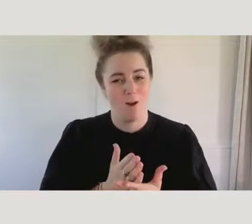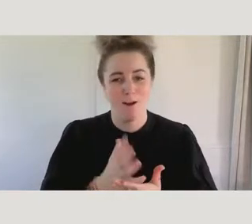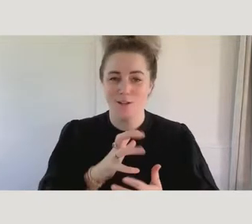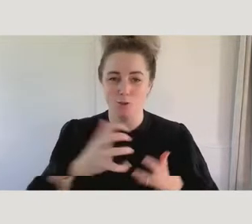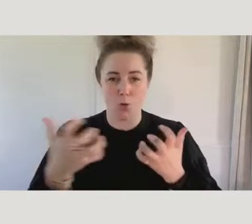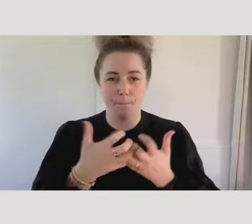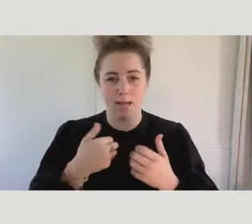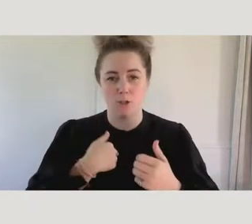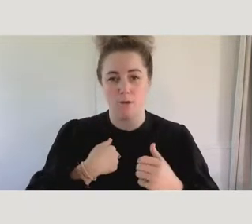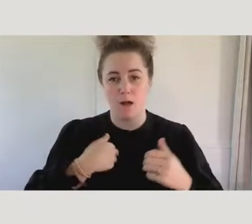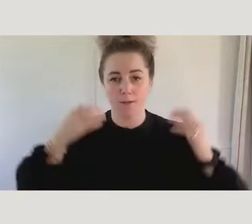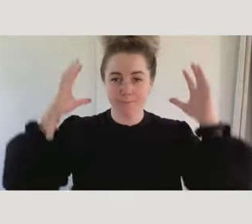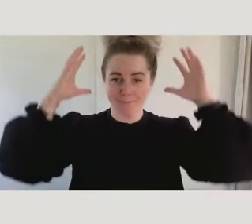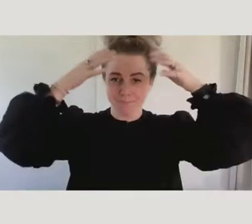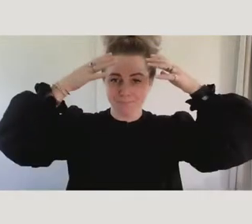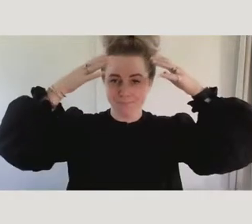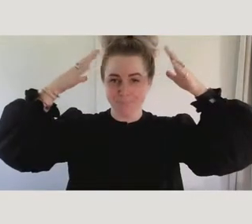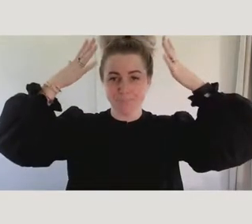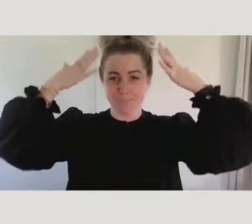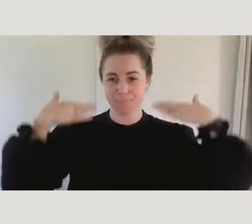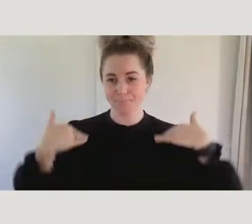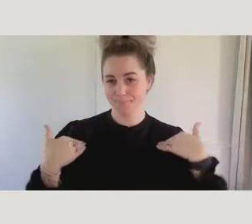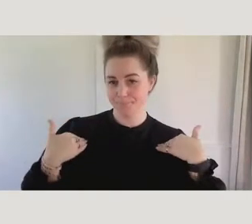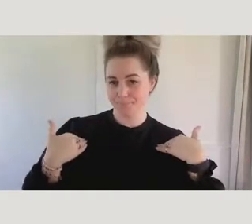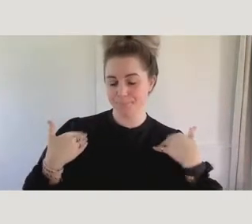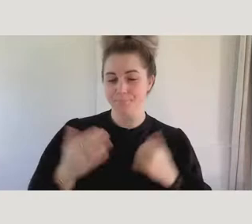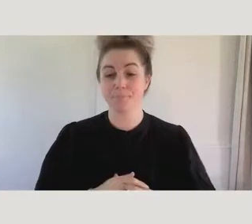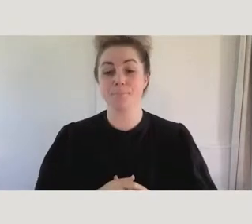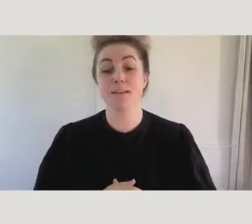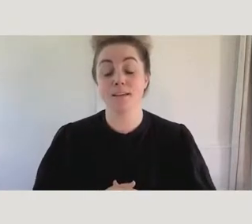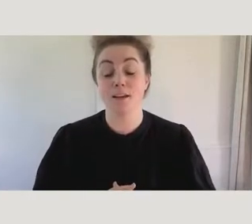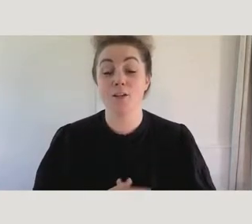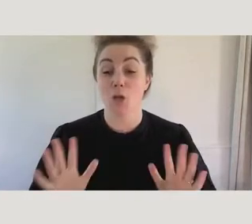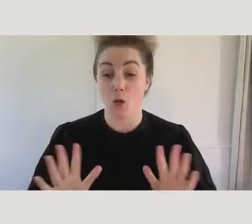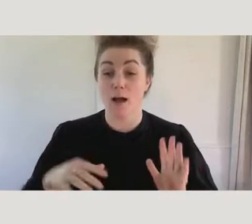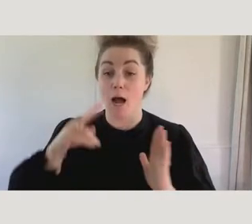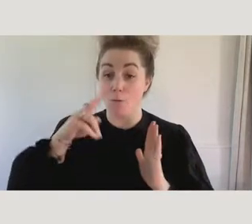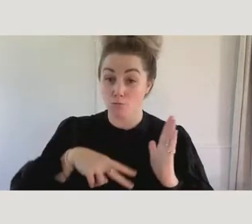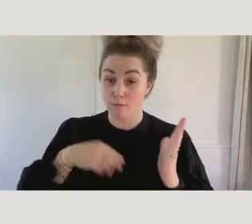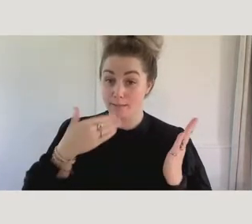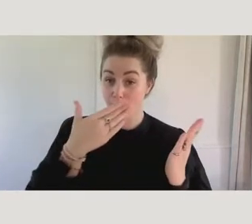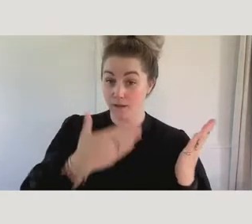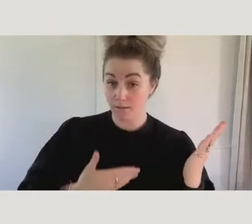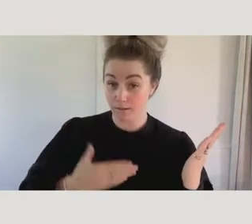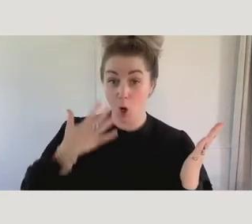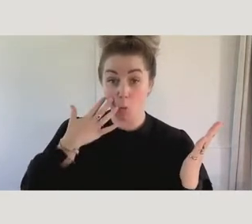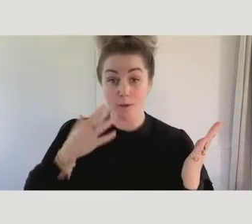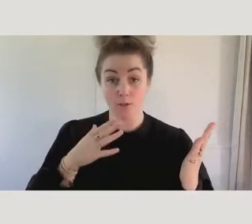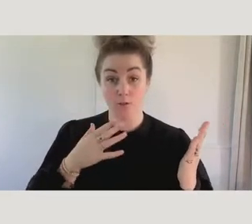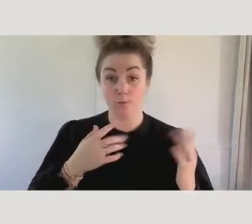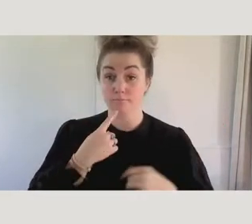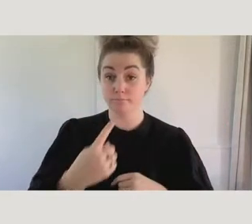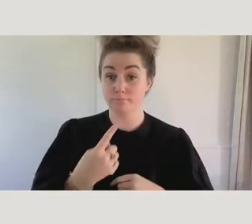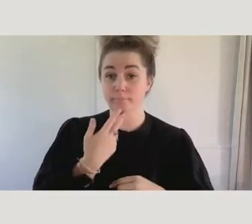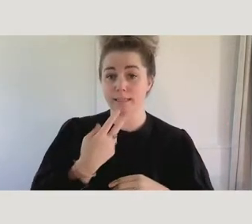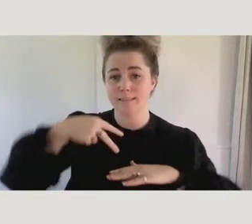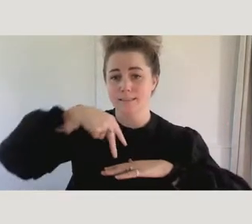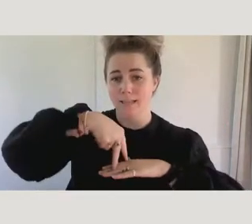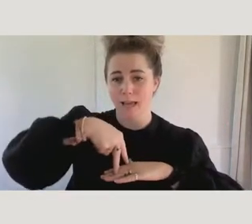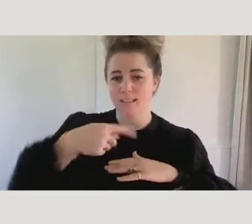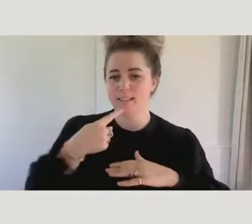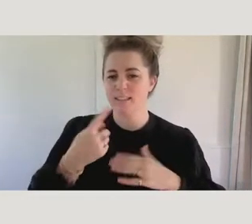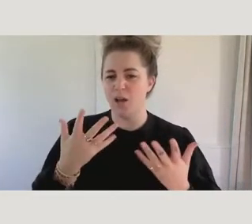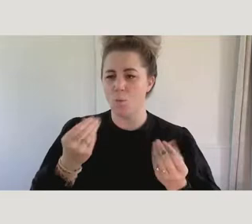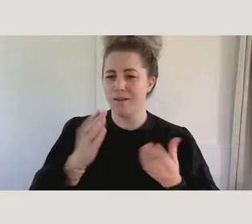match my a tattoo so I'm just going to read my screen and when I call your name you will stand up please also tell us where on the